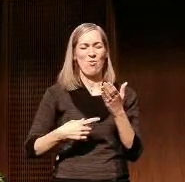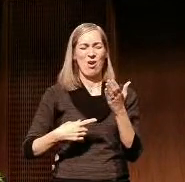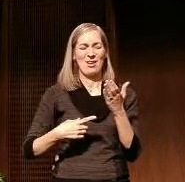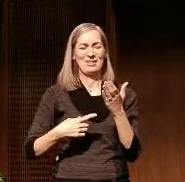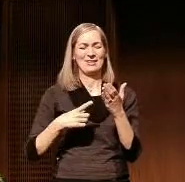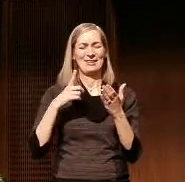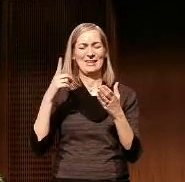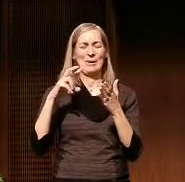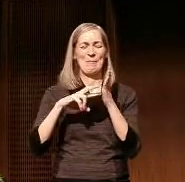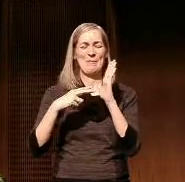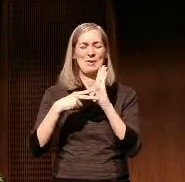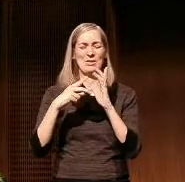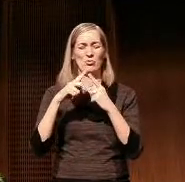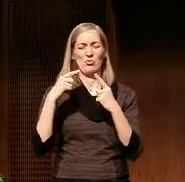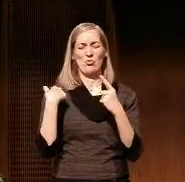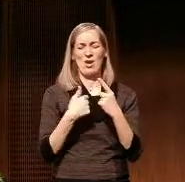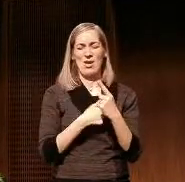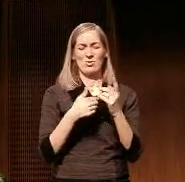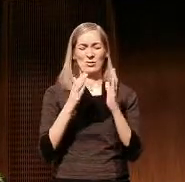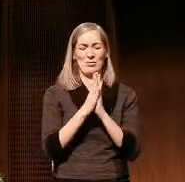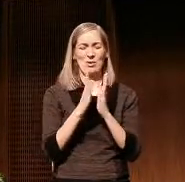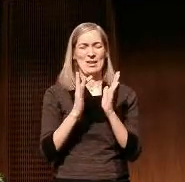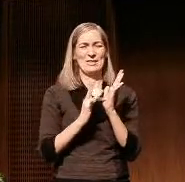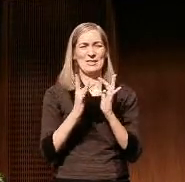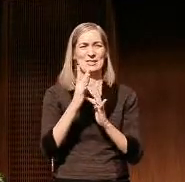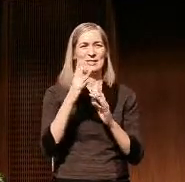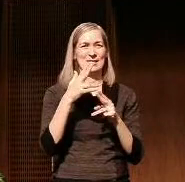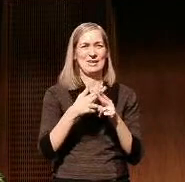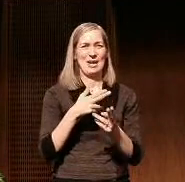we pray in Jesus' name, amen.